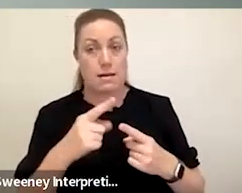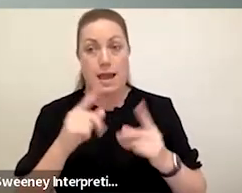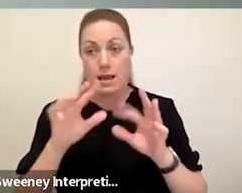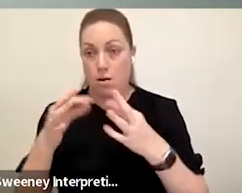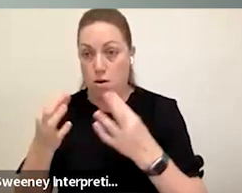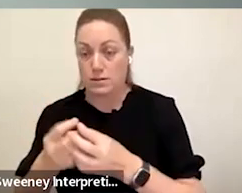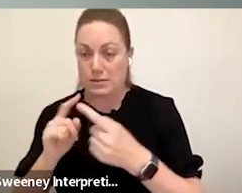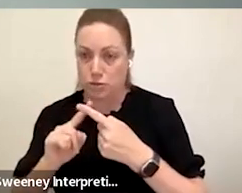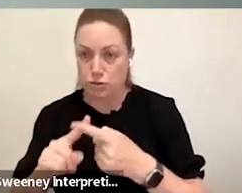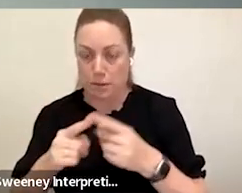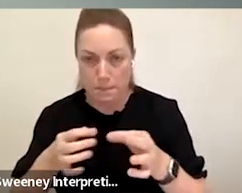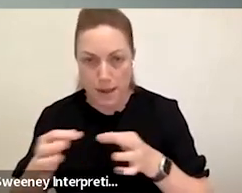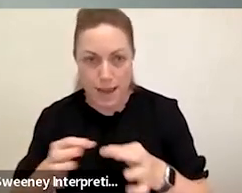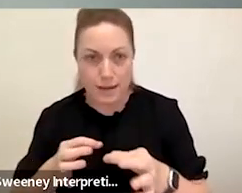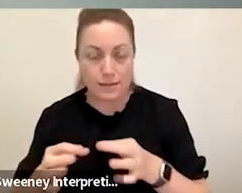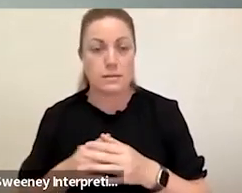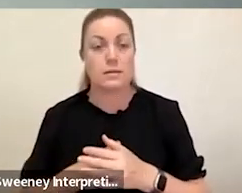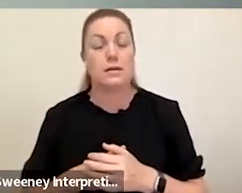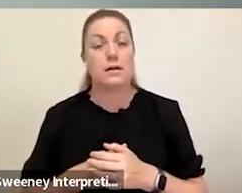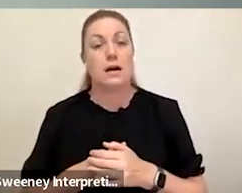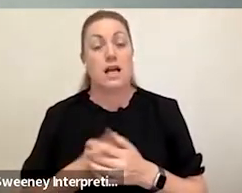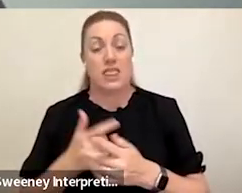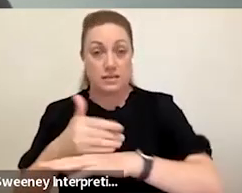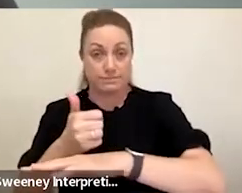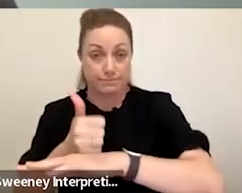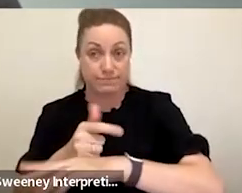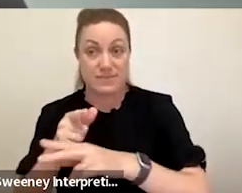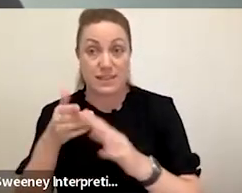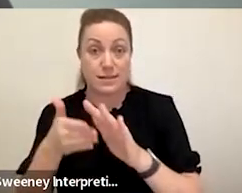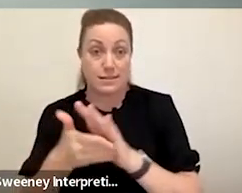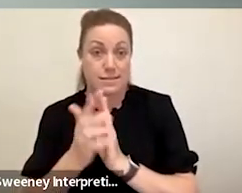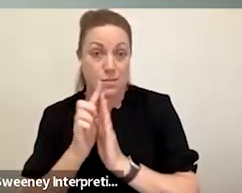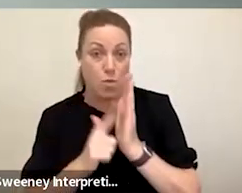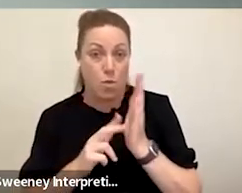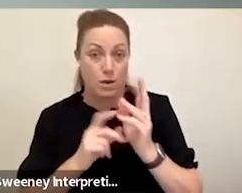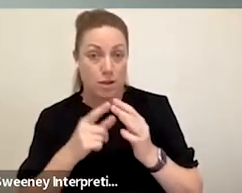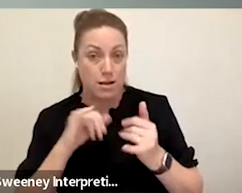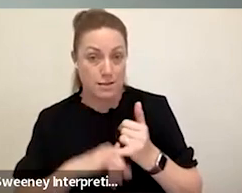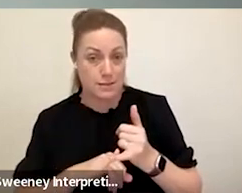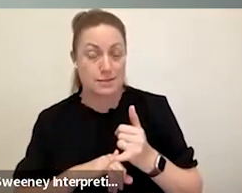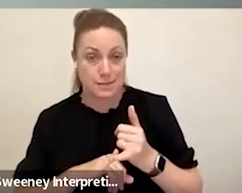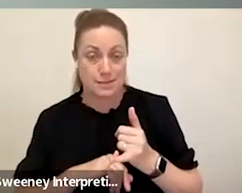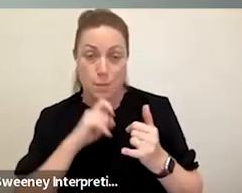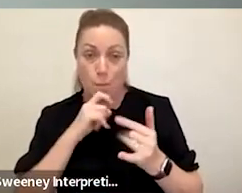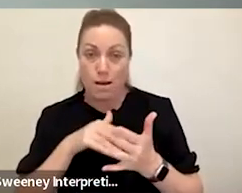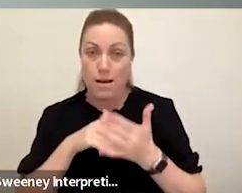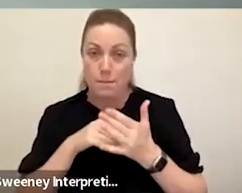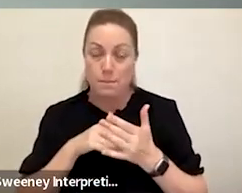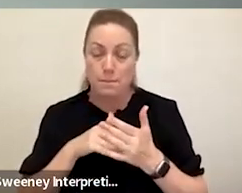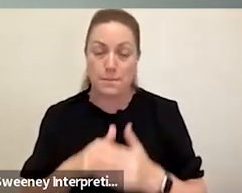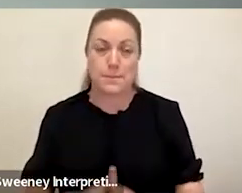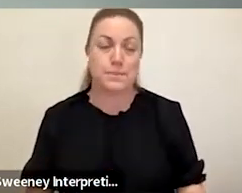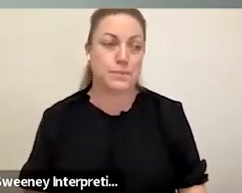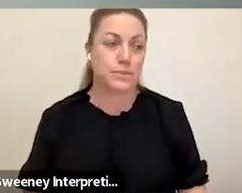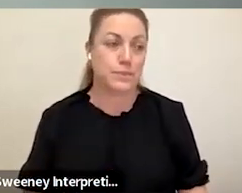continuity plans in place, which the new legislative requirements under the NDIS is going to help, hopefully, get lots of those plans coming up. Once